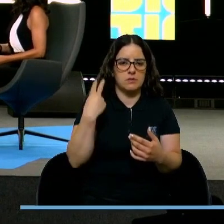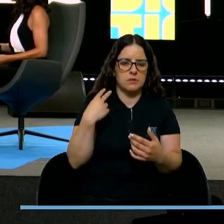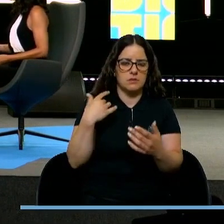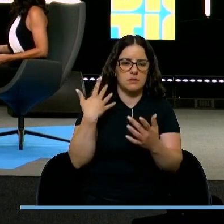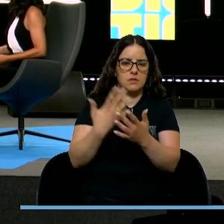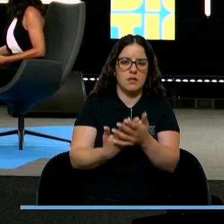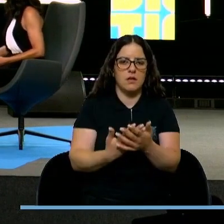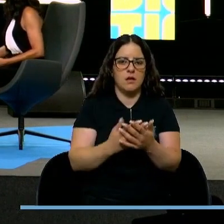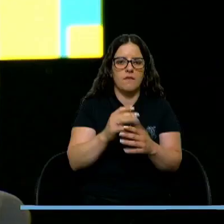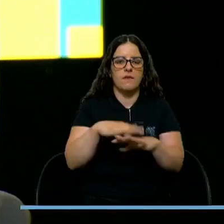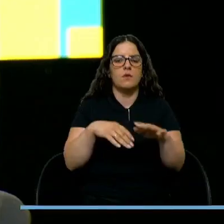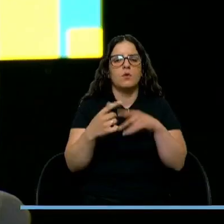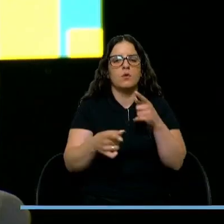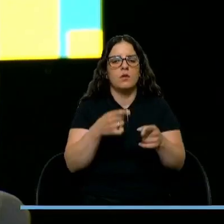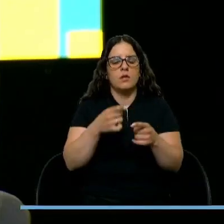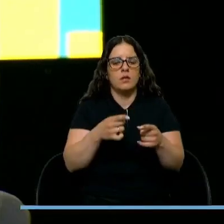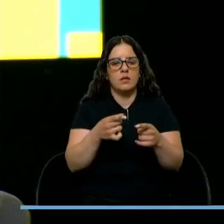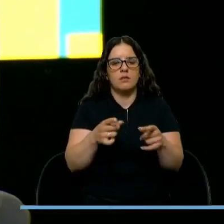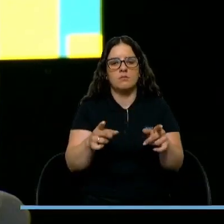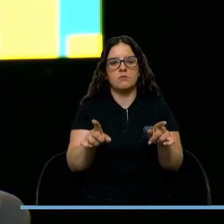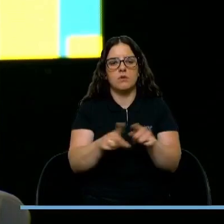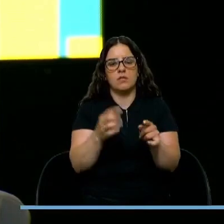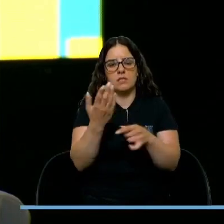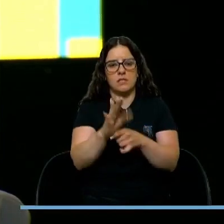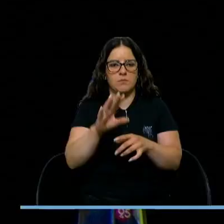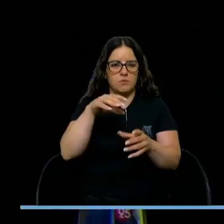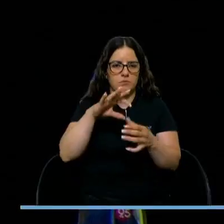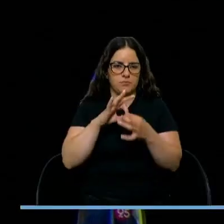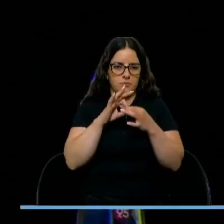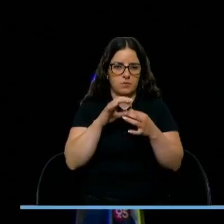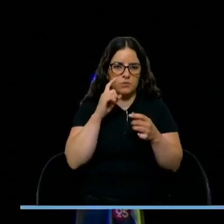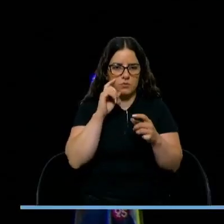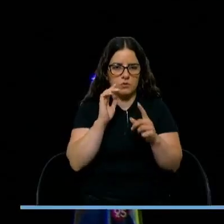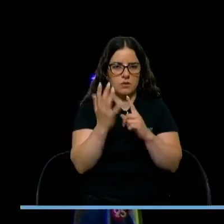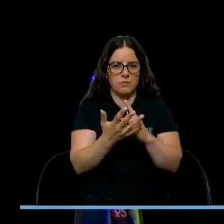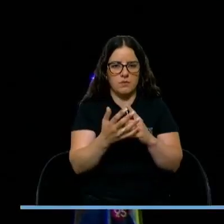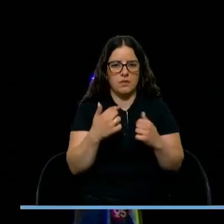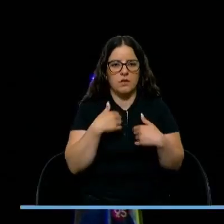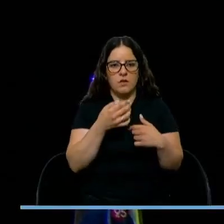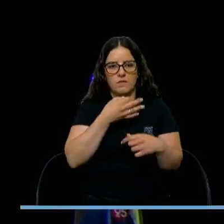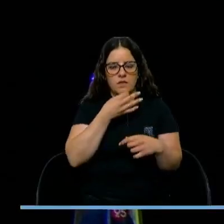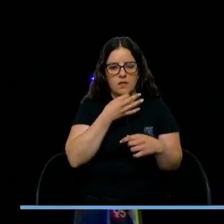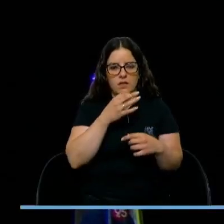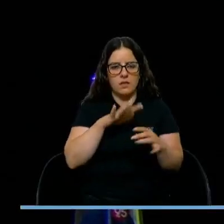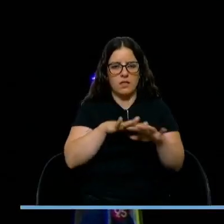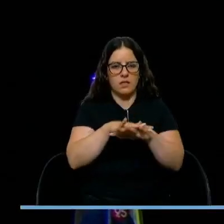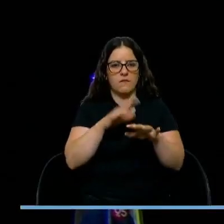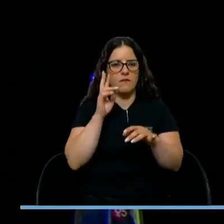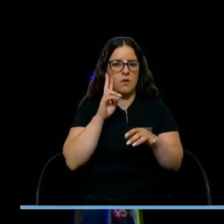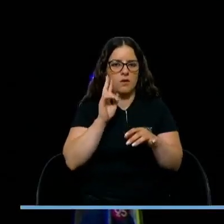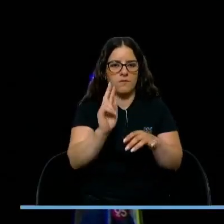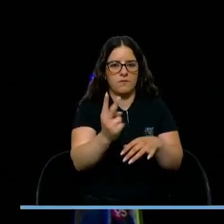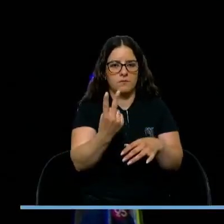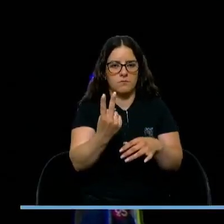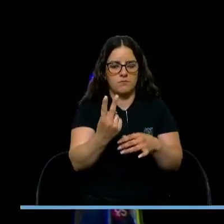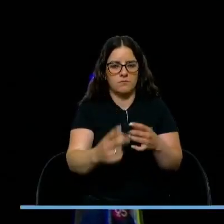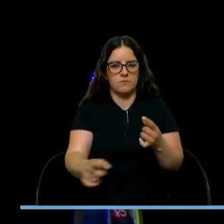can give us as an example within the sustainability aspect? I'm going to speak about